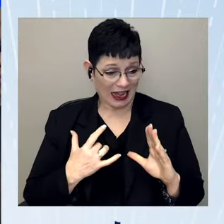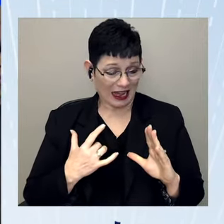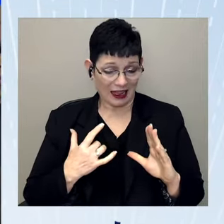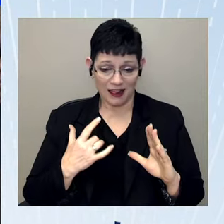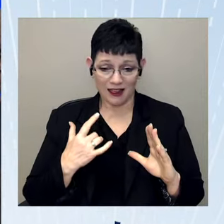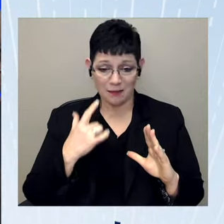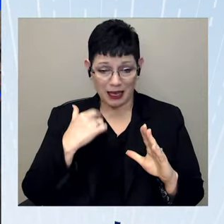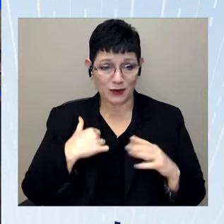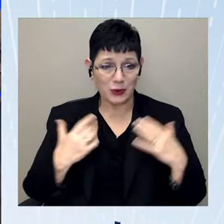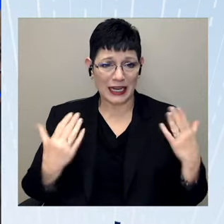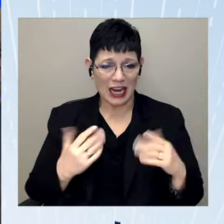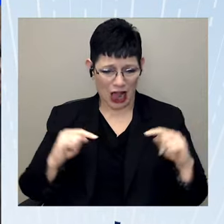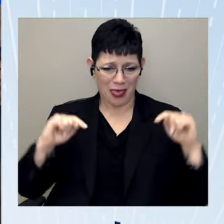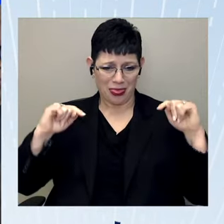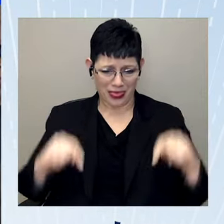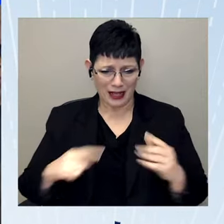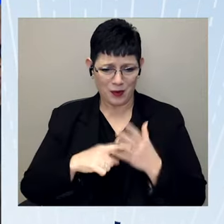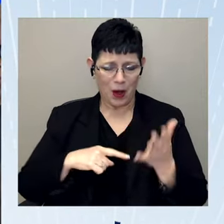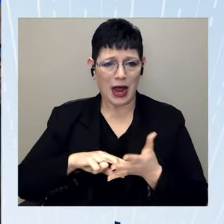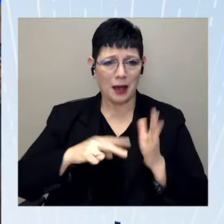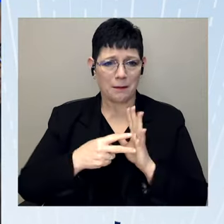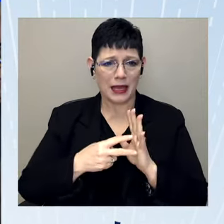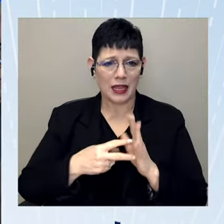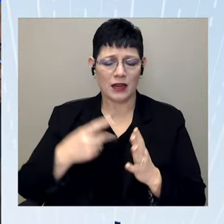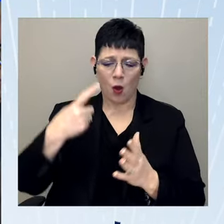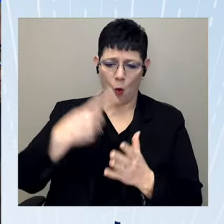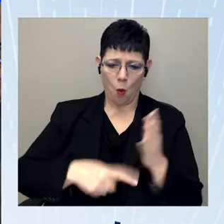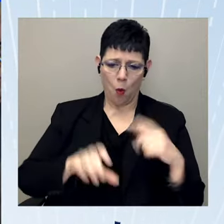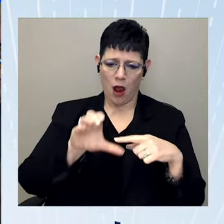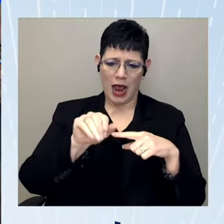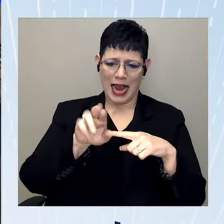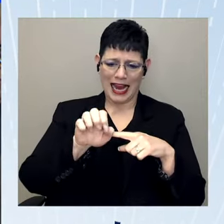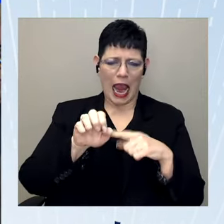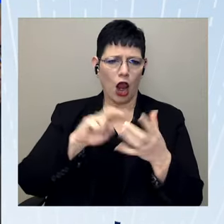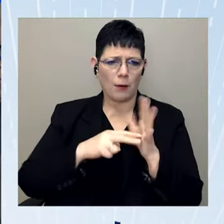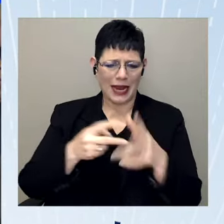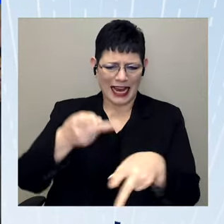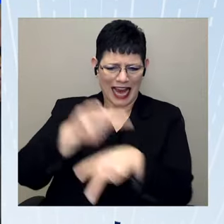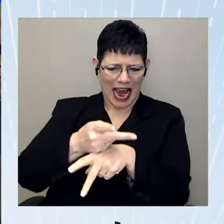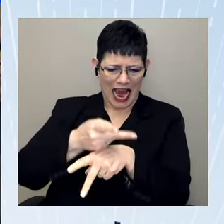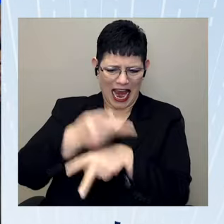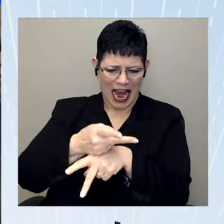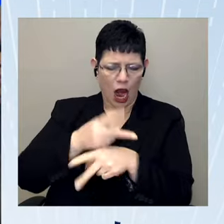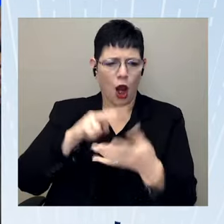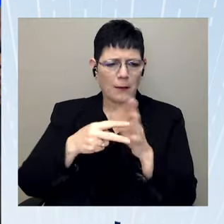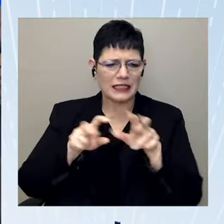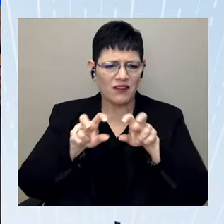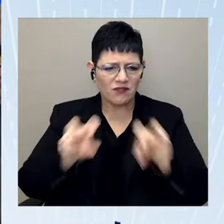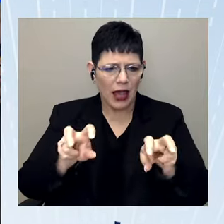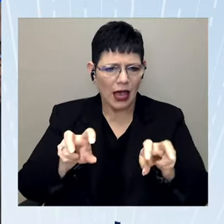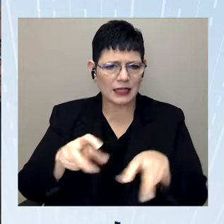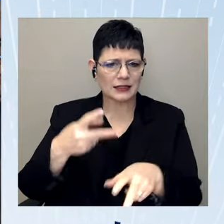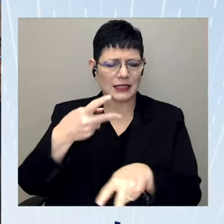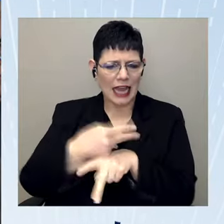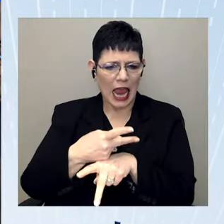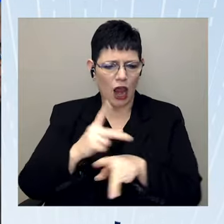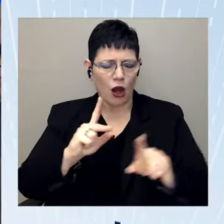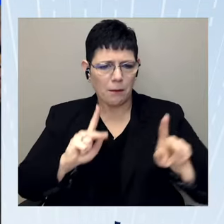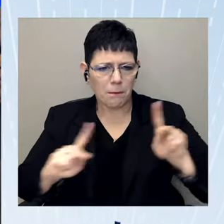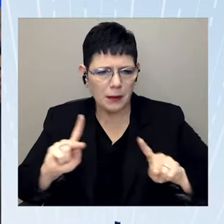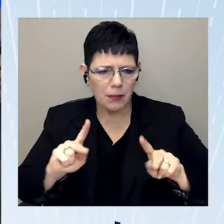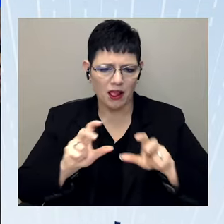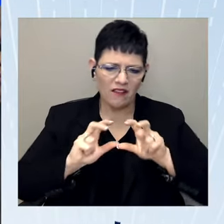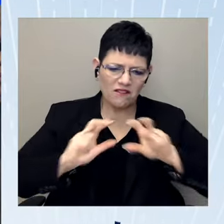is what we're talking about. What is care? Care is investing in things that are worth it, investing in people that are worth it, investing